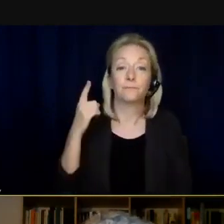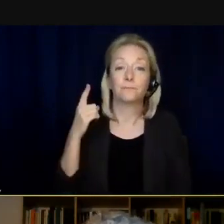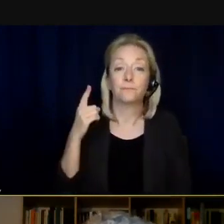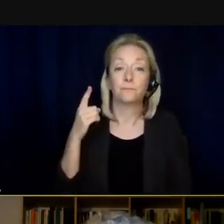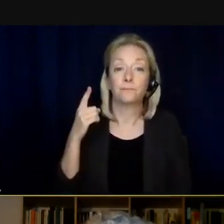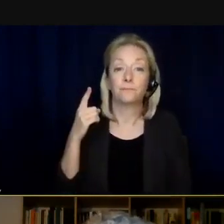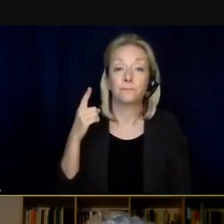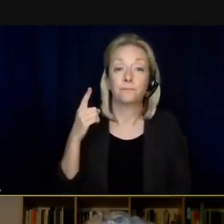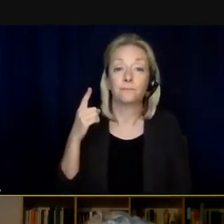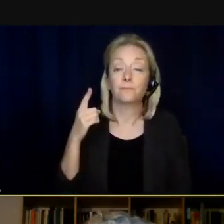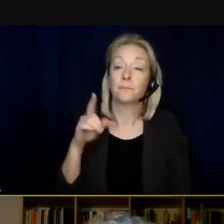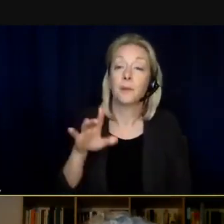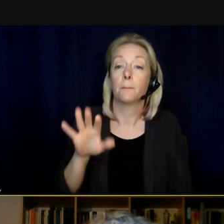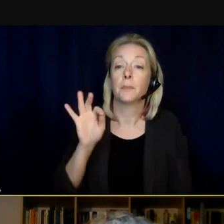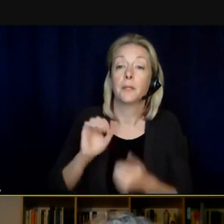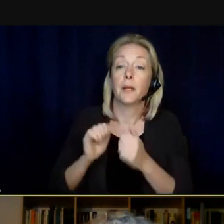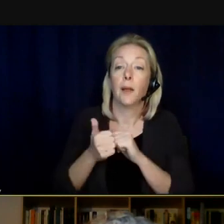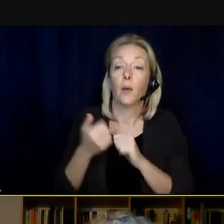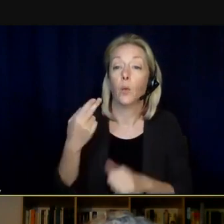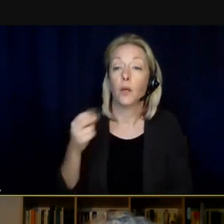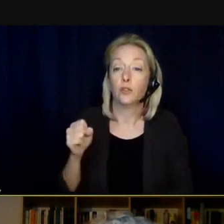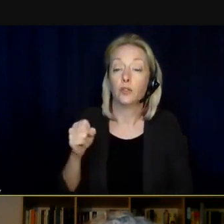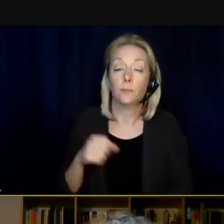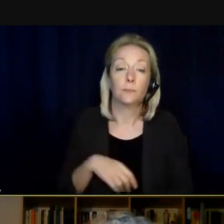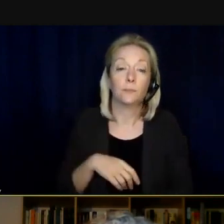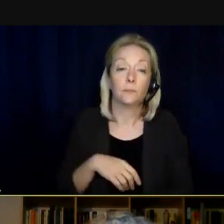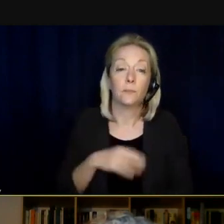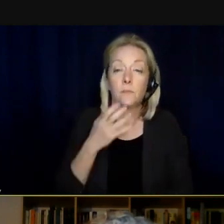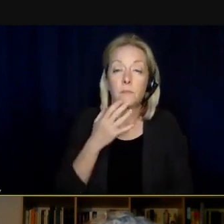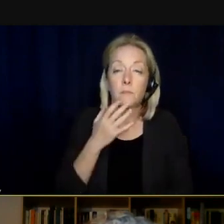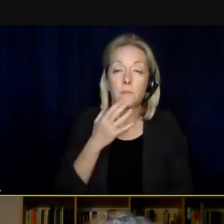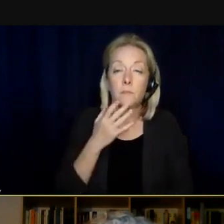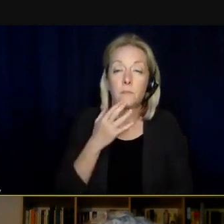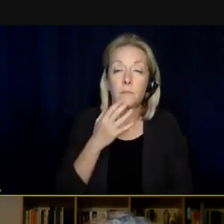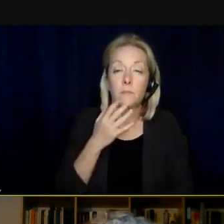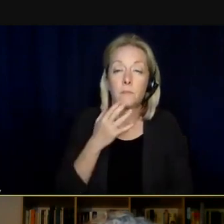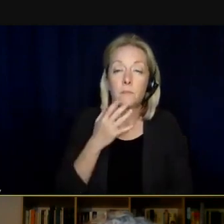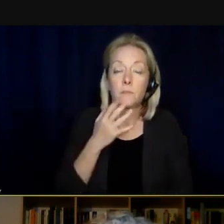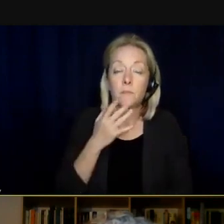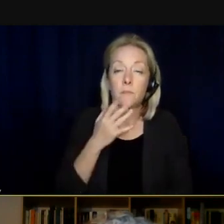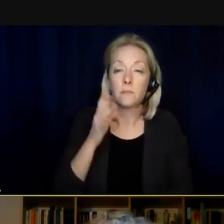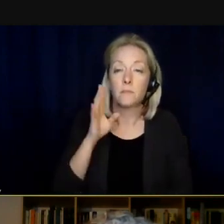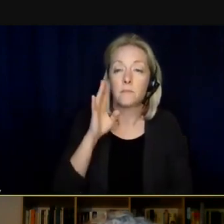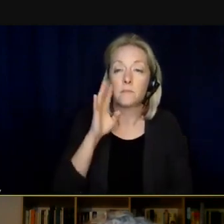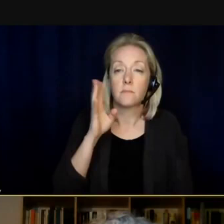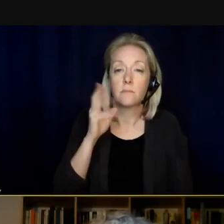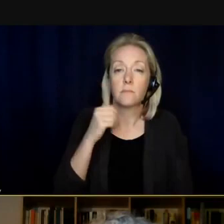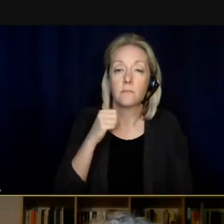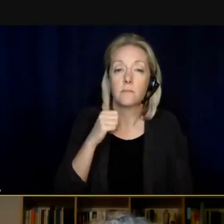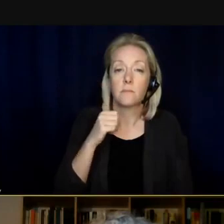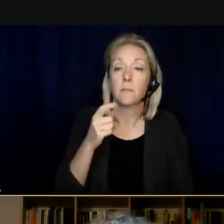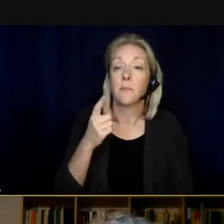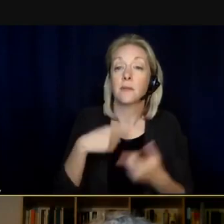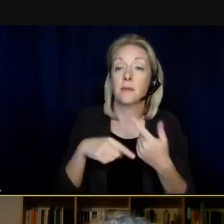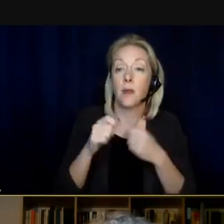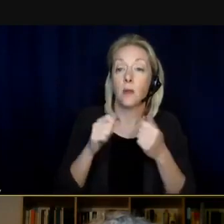you pick a handshake. So let's say we want to find a sign made with the one hand